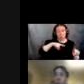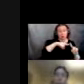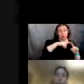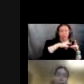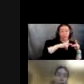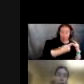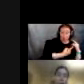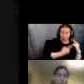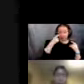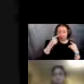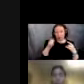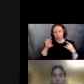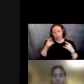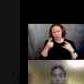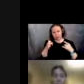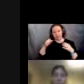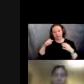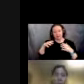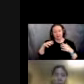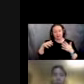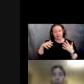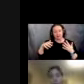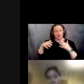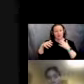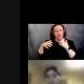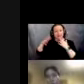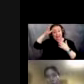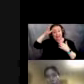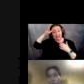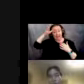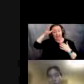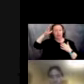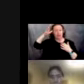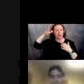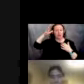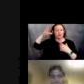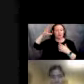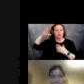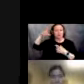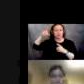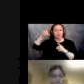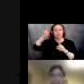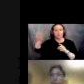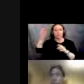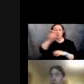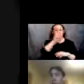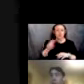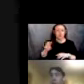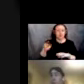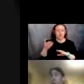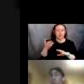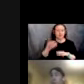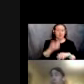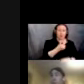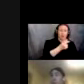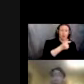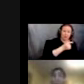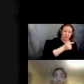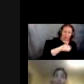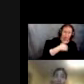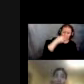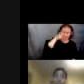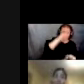centers. He moved around to several before joining George Jr. in camp. So little George was separated not only from his